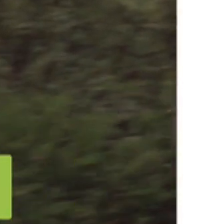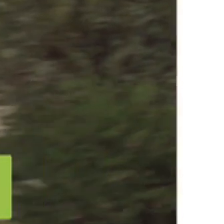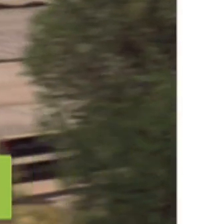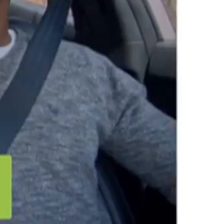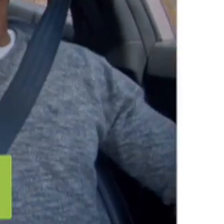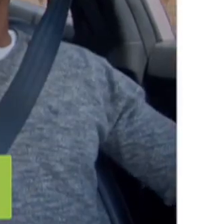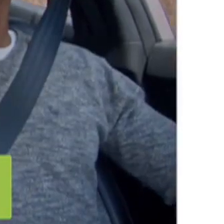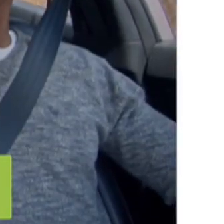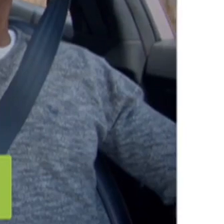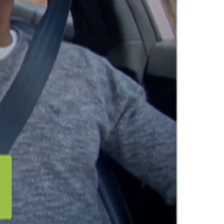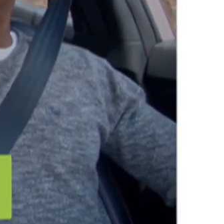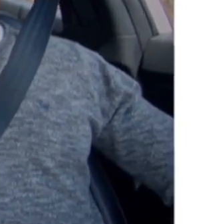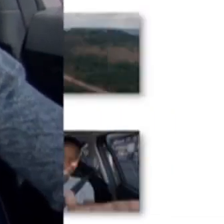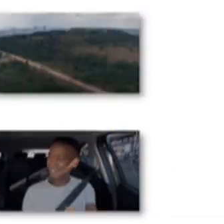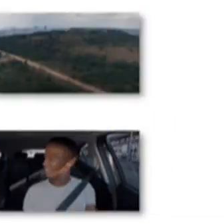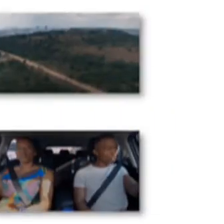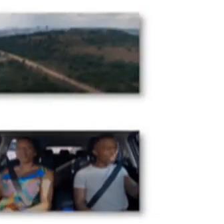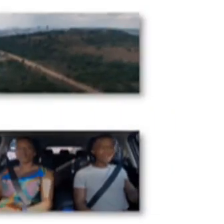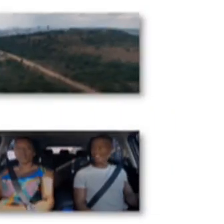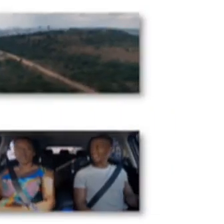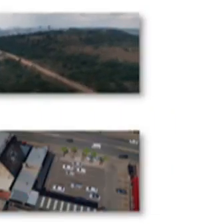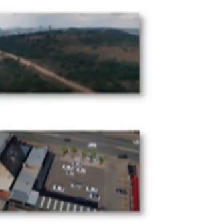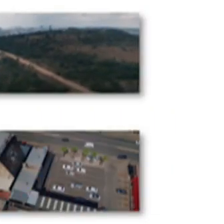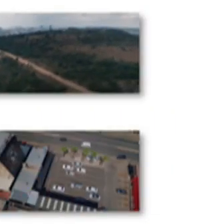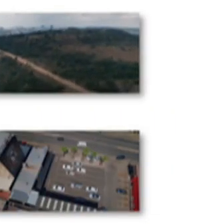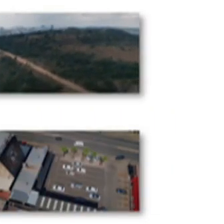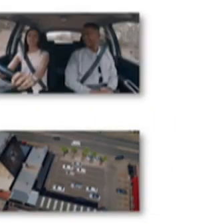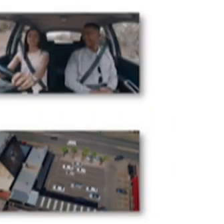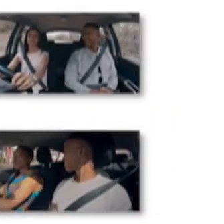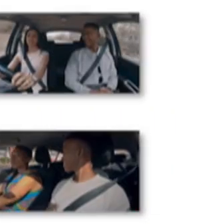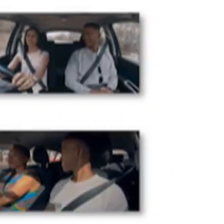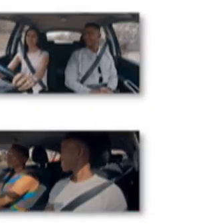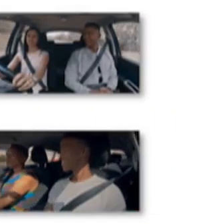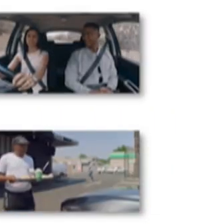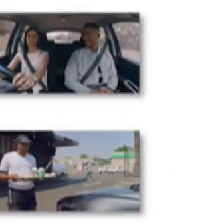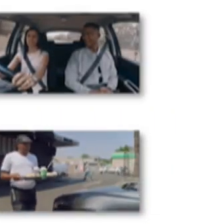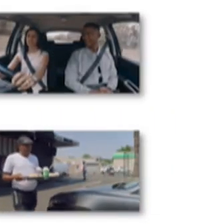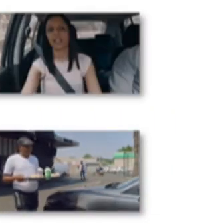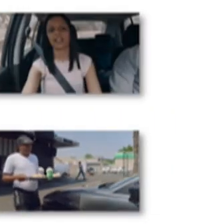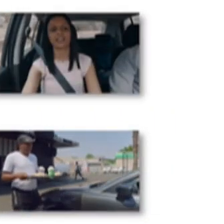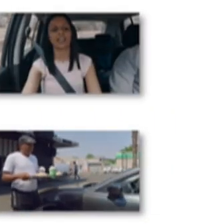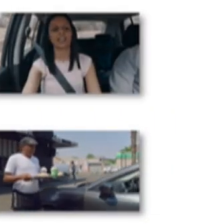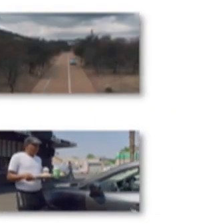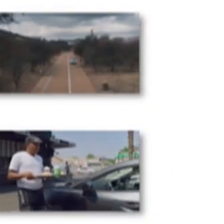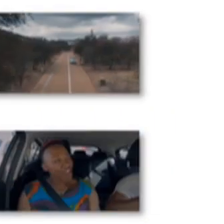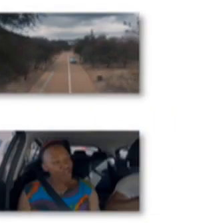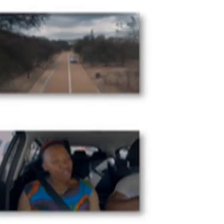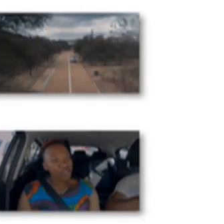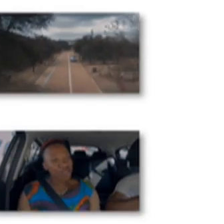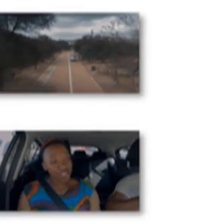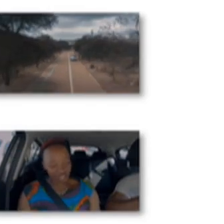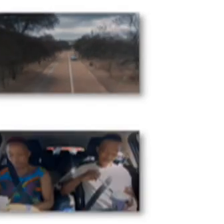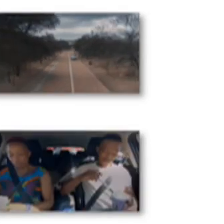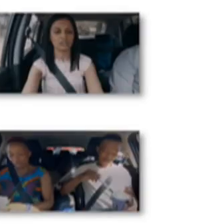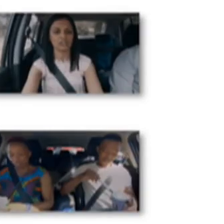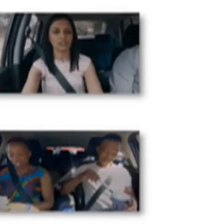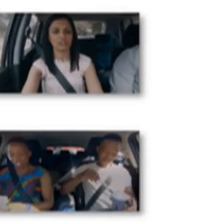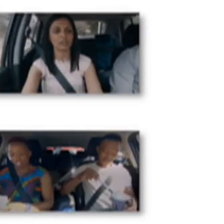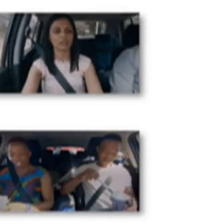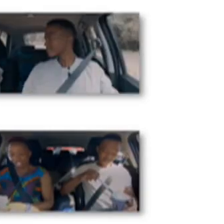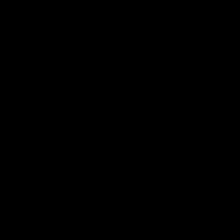long to change her that thing. If you think it's a hassle to get a quote, put us to the test. SMS SAVE to 34473 or